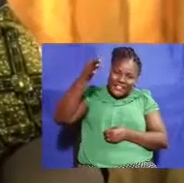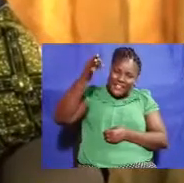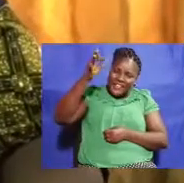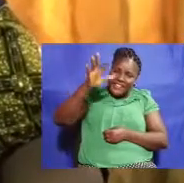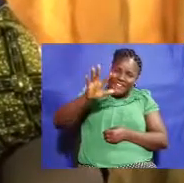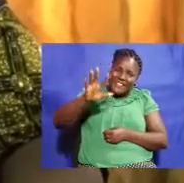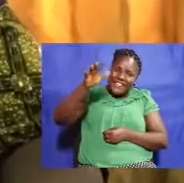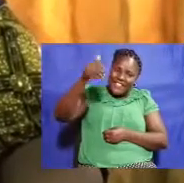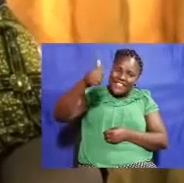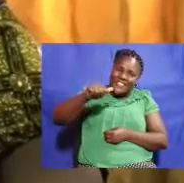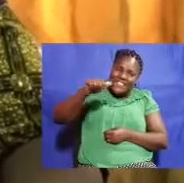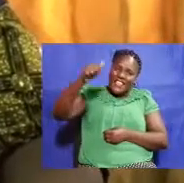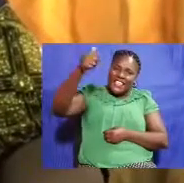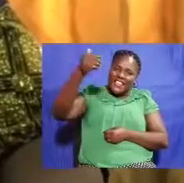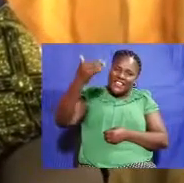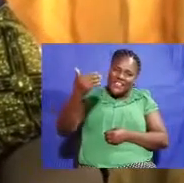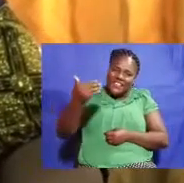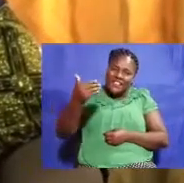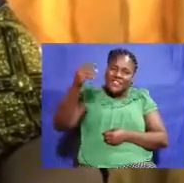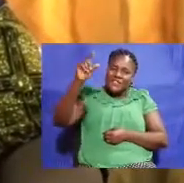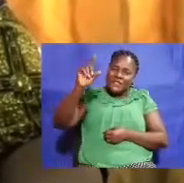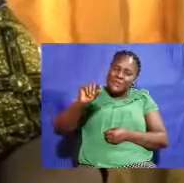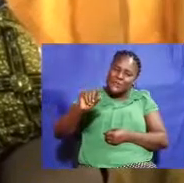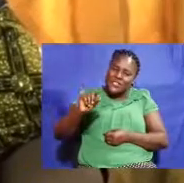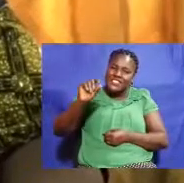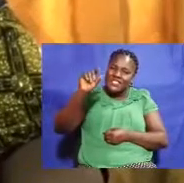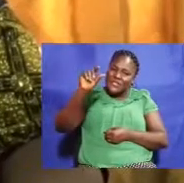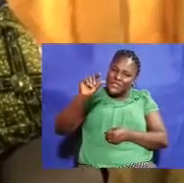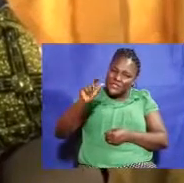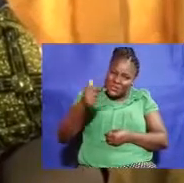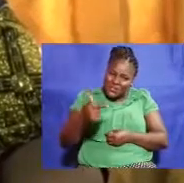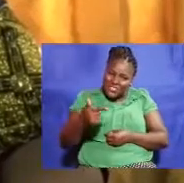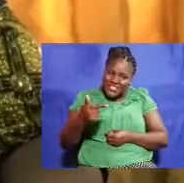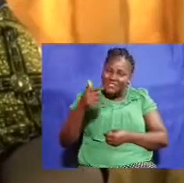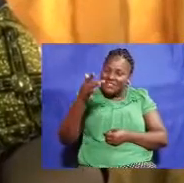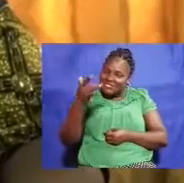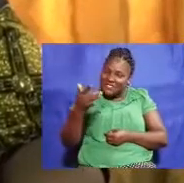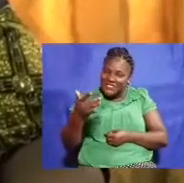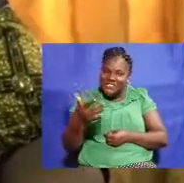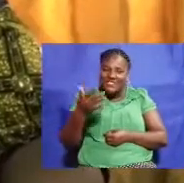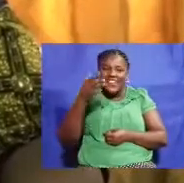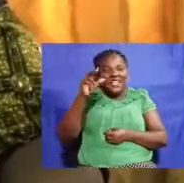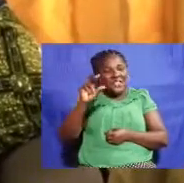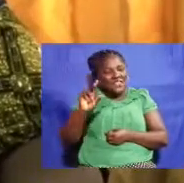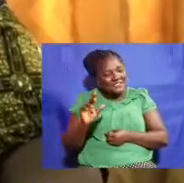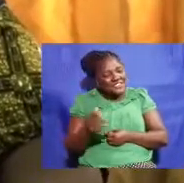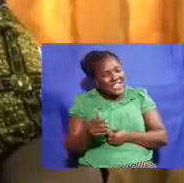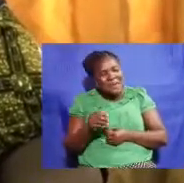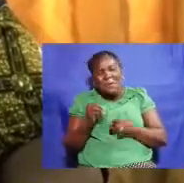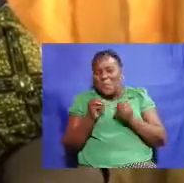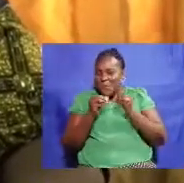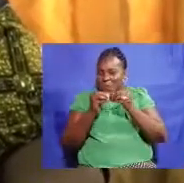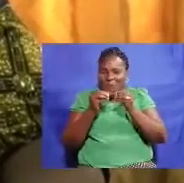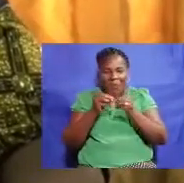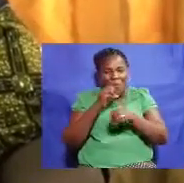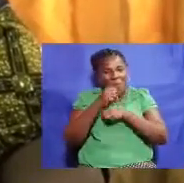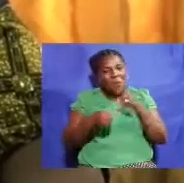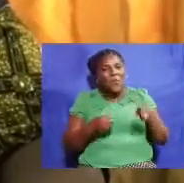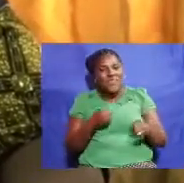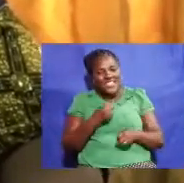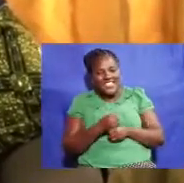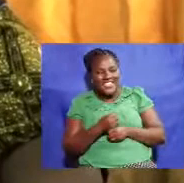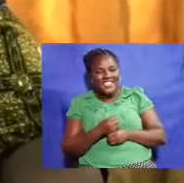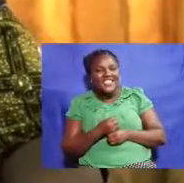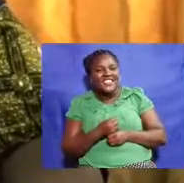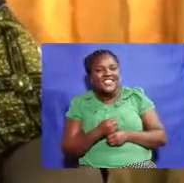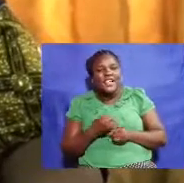10, 15, 20, 25, 30, 35, 40. I wish I couldn't stop counting, but I've stopped somewhere. And so let me